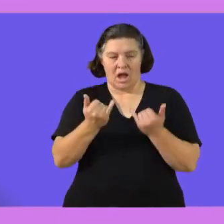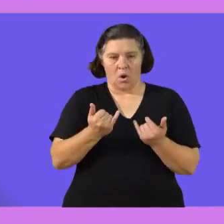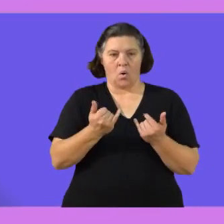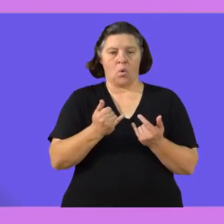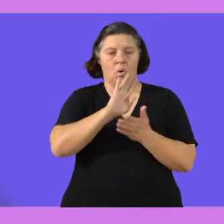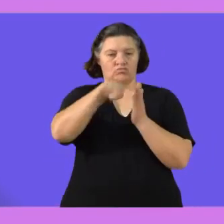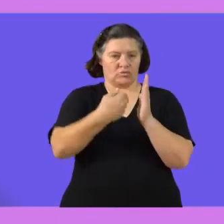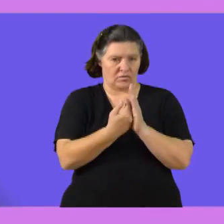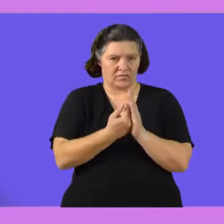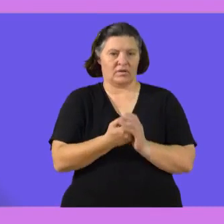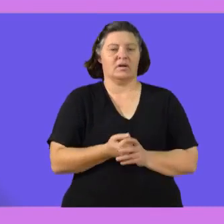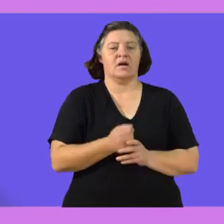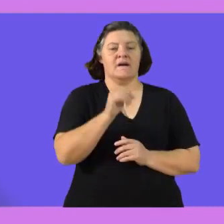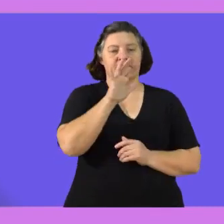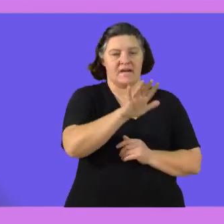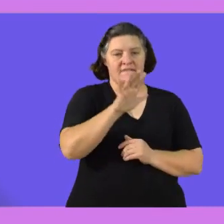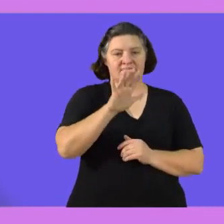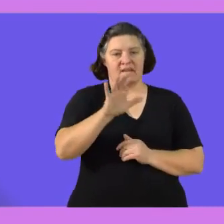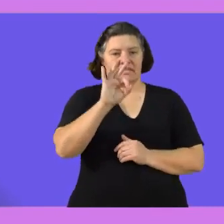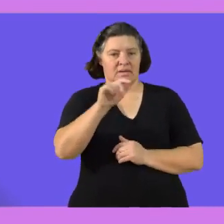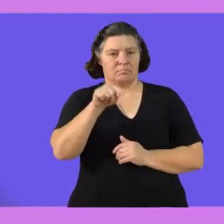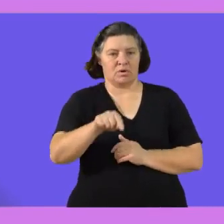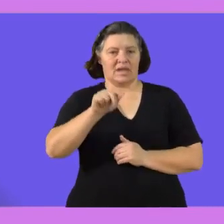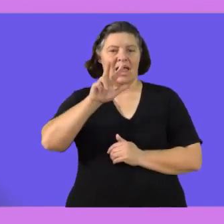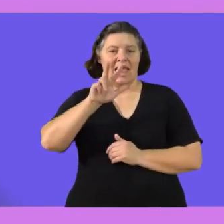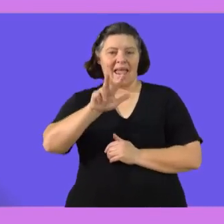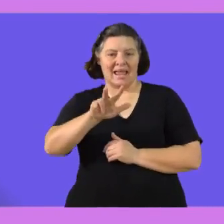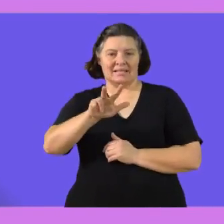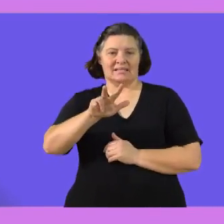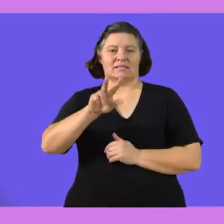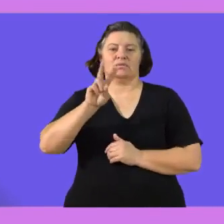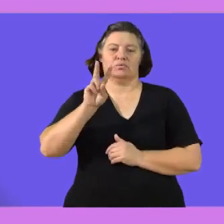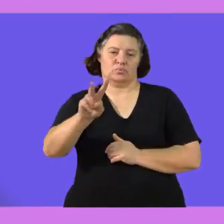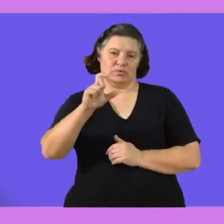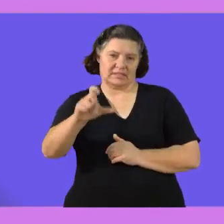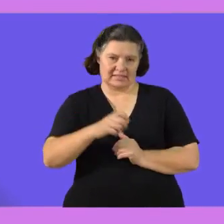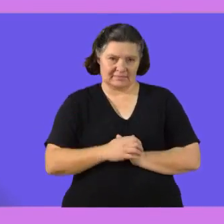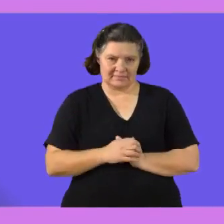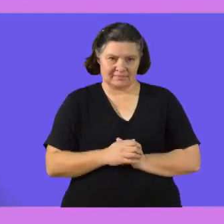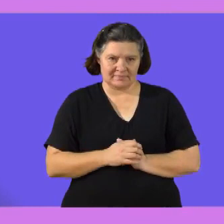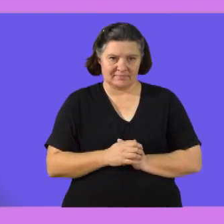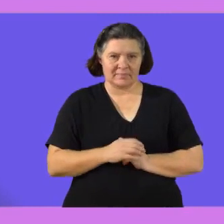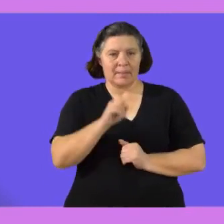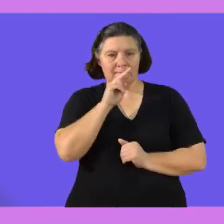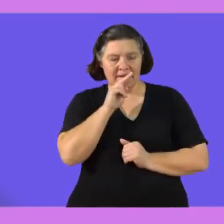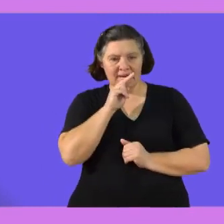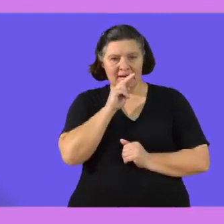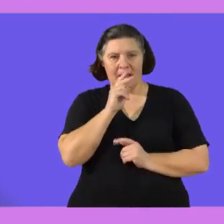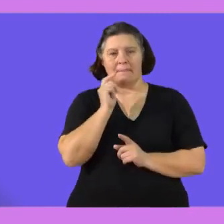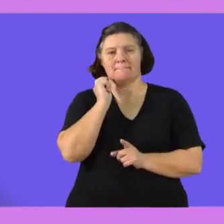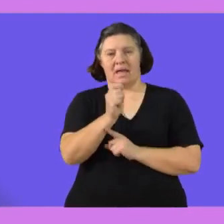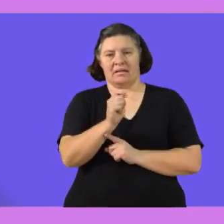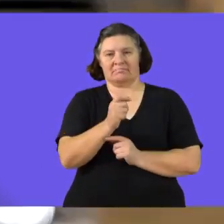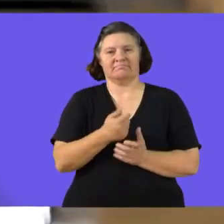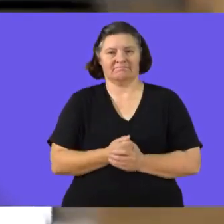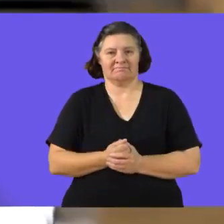money rounded to 2 decimal places, 553 Rand and 82 cents. So that is our amount without VAT.